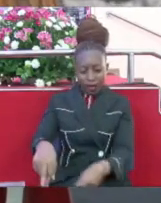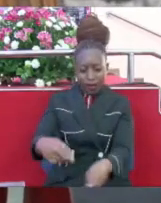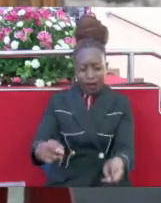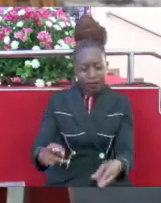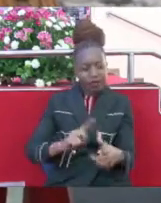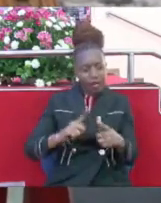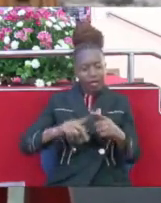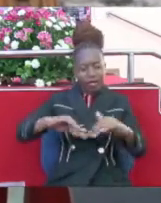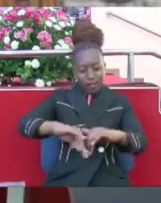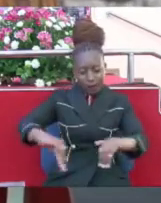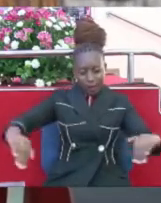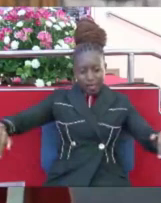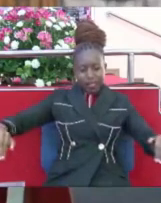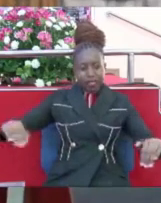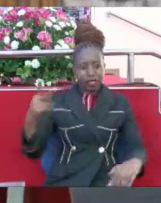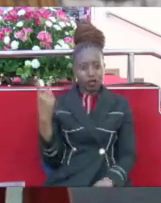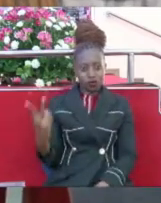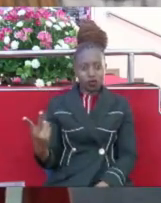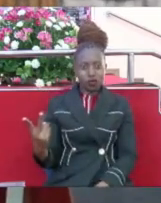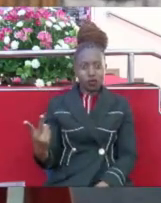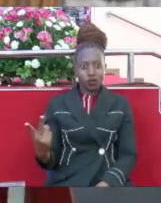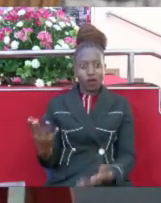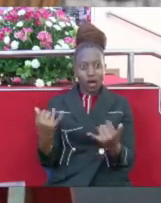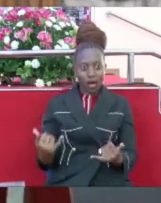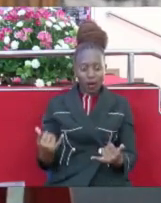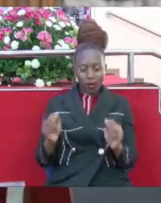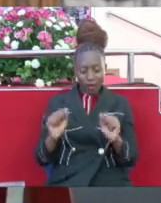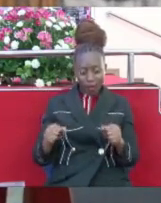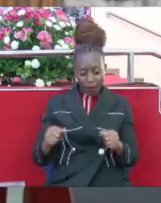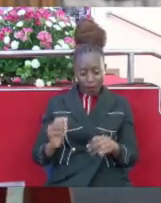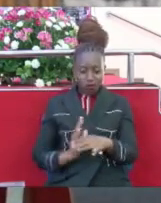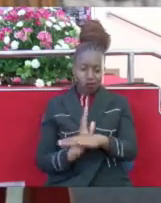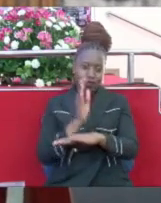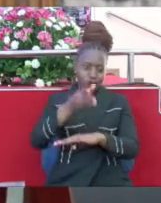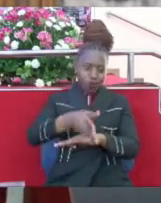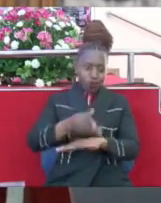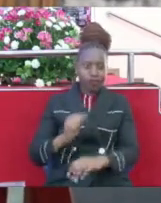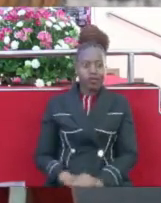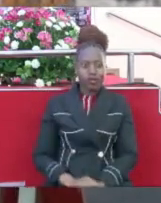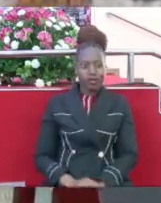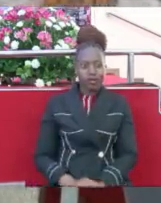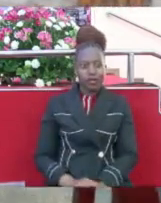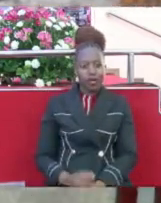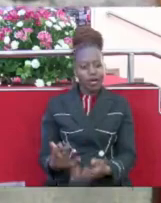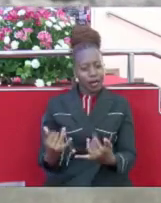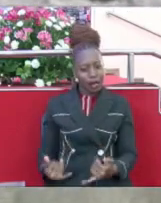And they are able to walk and cross. At that point, Elijah is asking